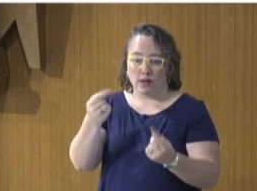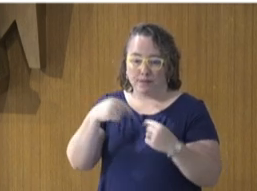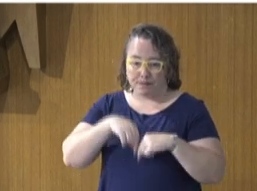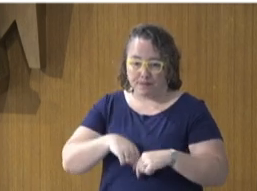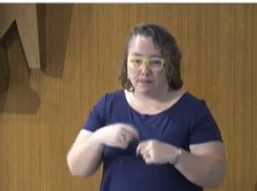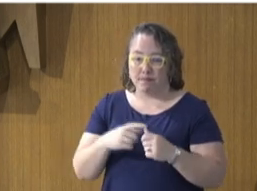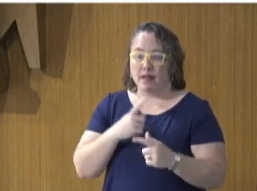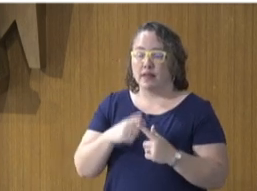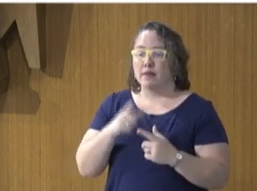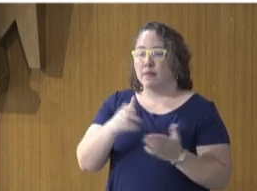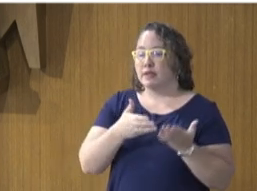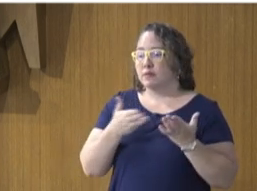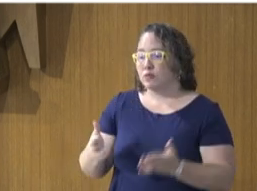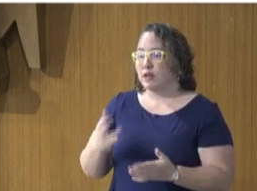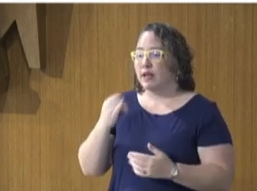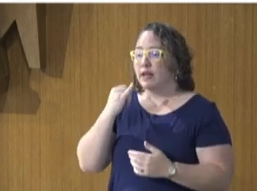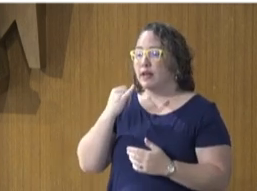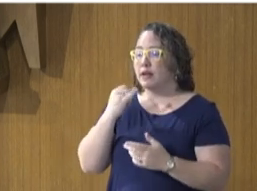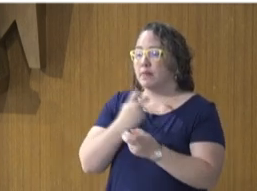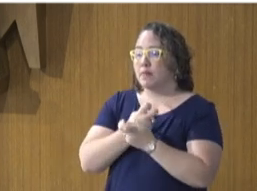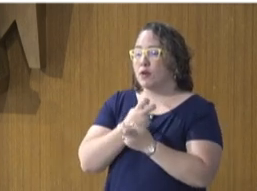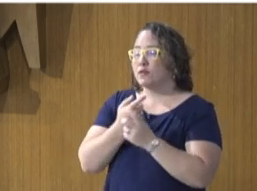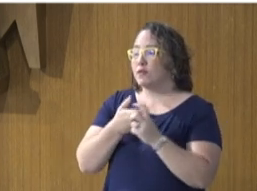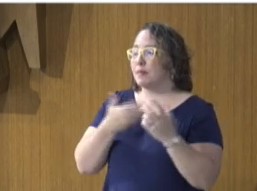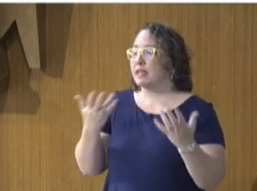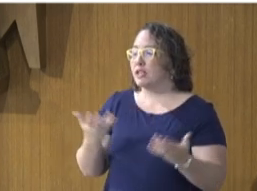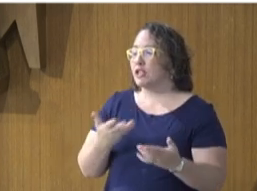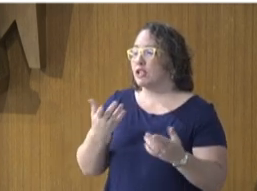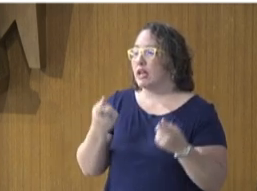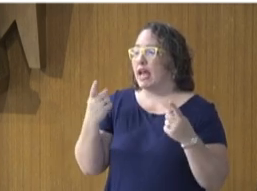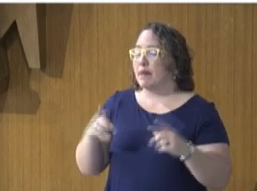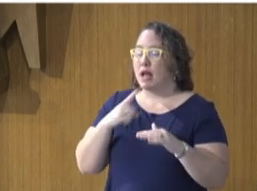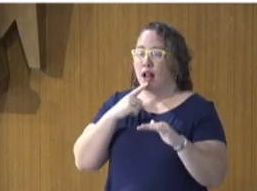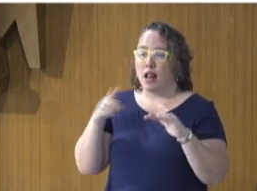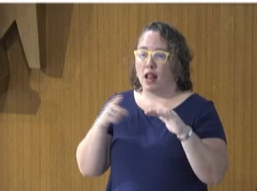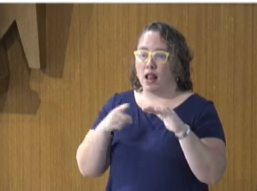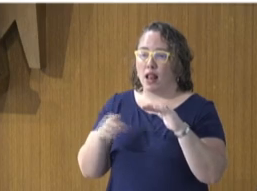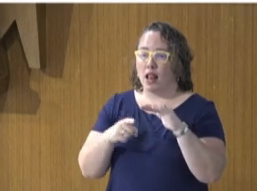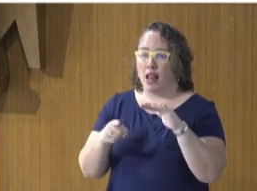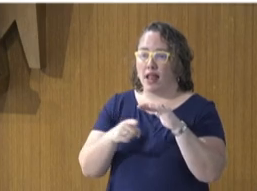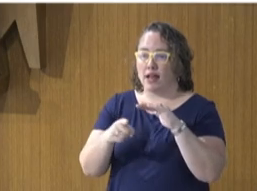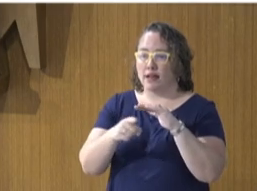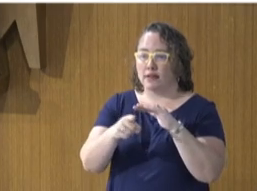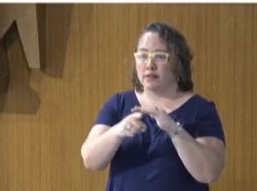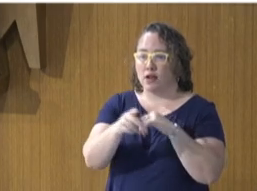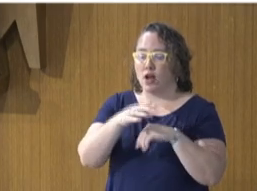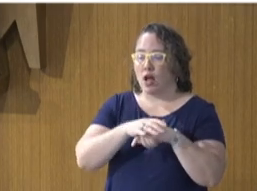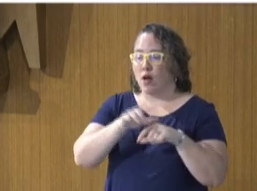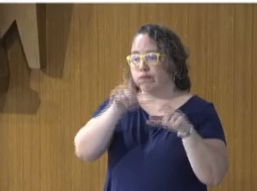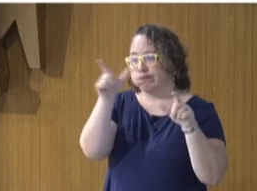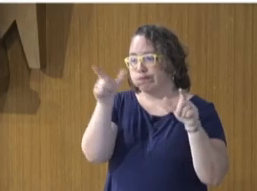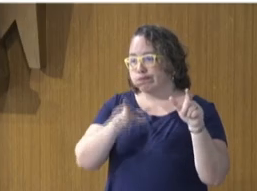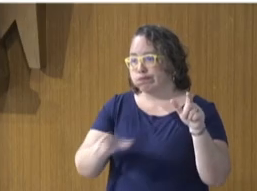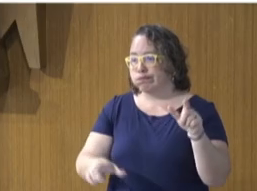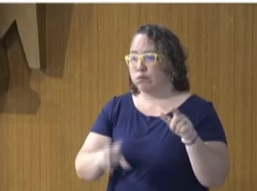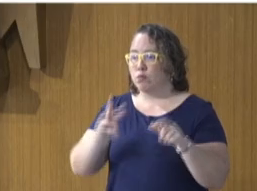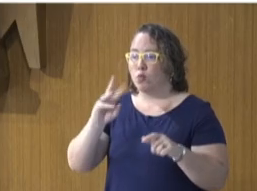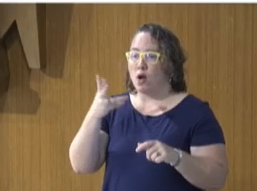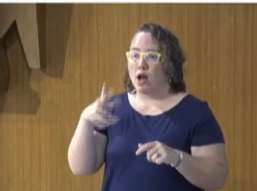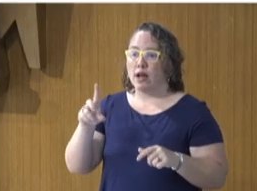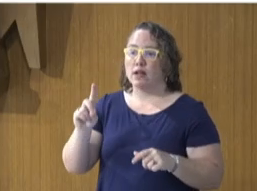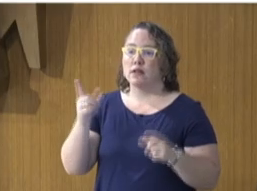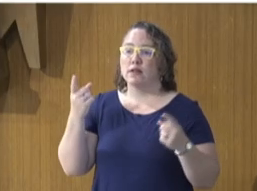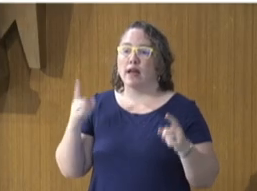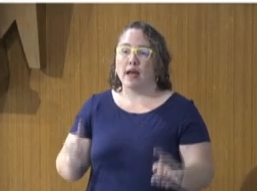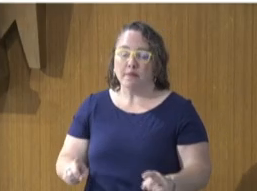and then you must carry my bones with you from here. They set out from Sukkoth and camped at Etham on the edge of the wilderness. The Lord